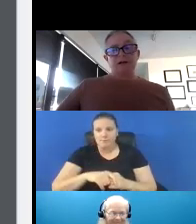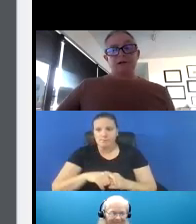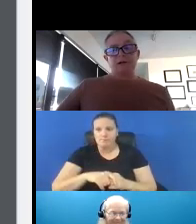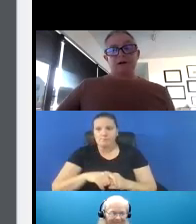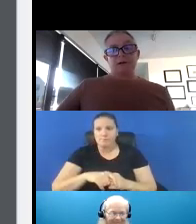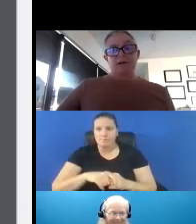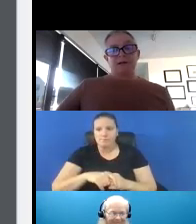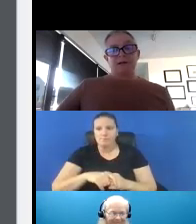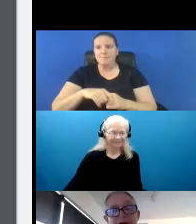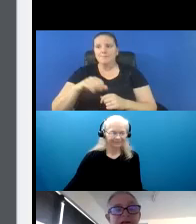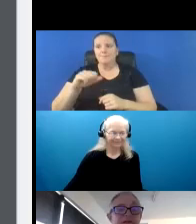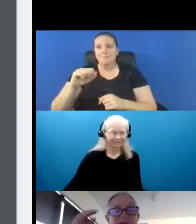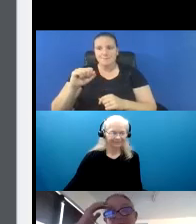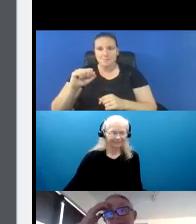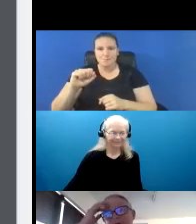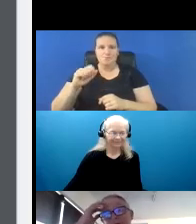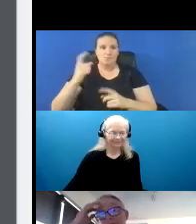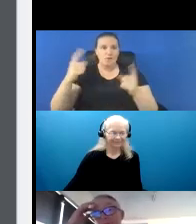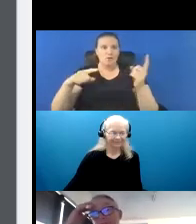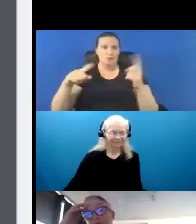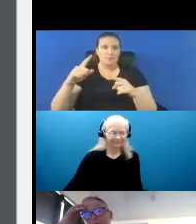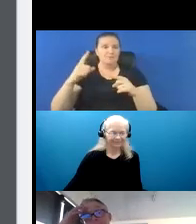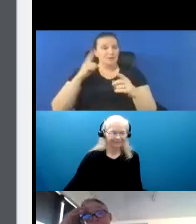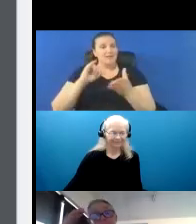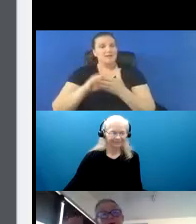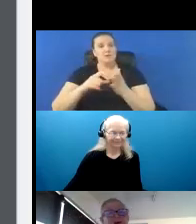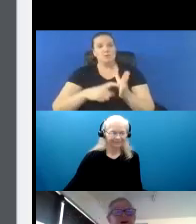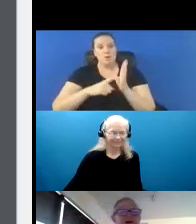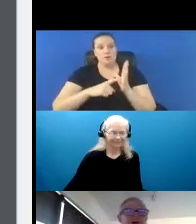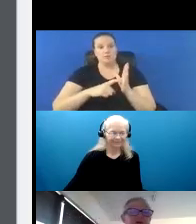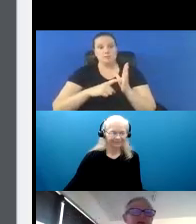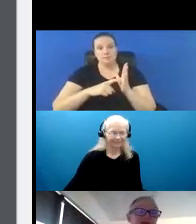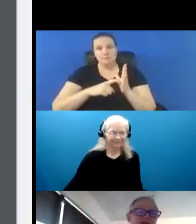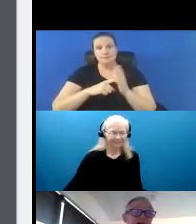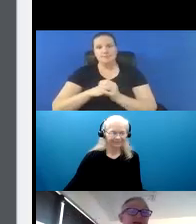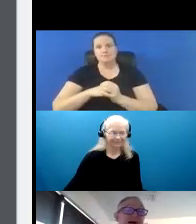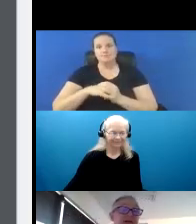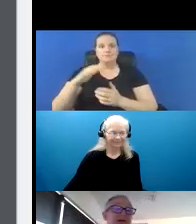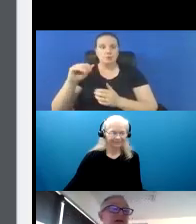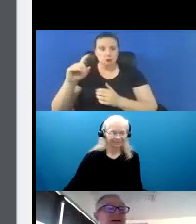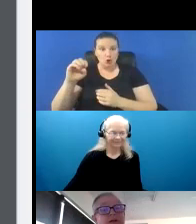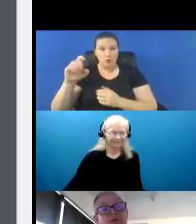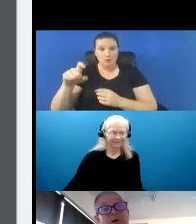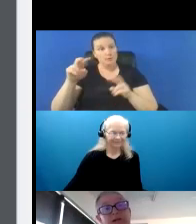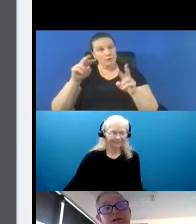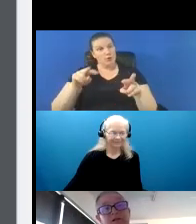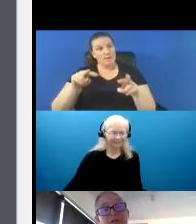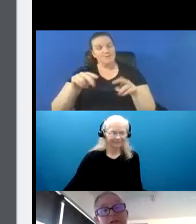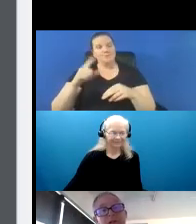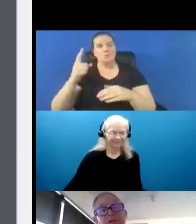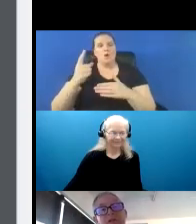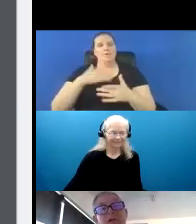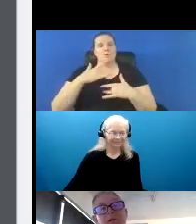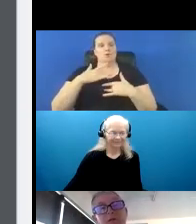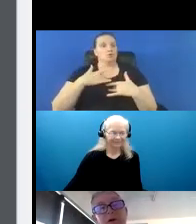Yeah, I agree. I mean, I think it requires the code needs to be looked at and one of the concerns